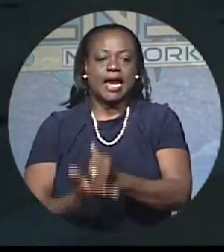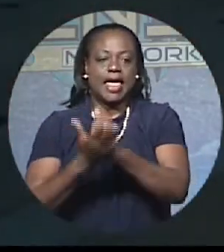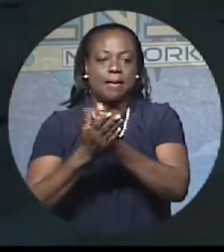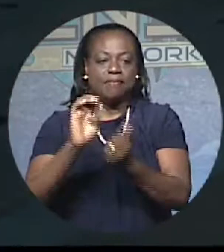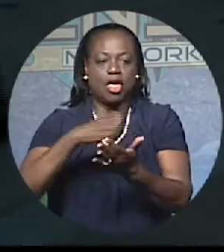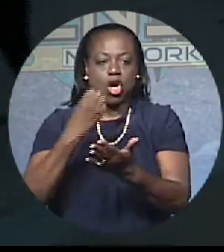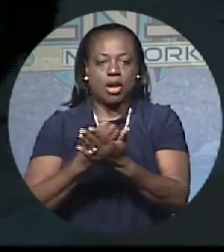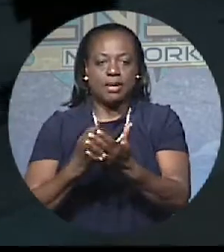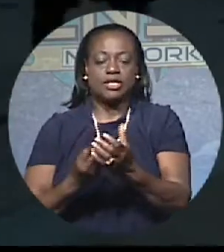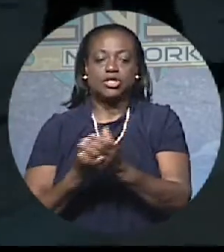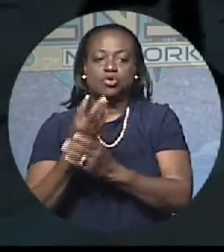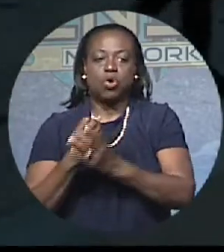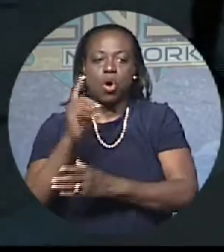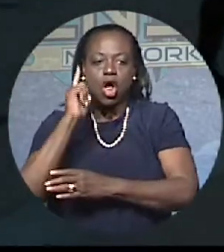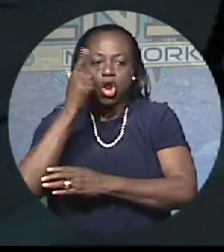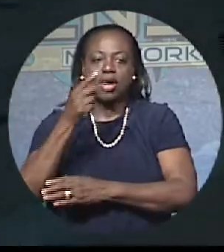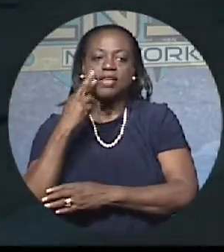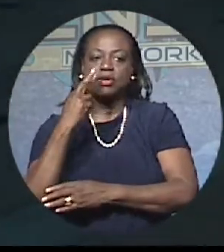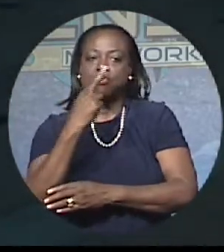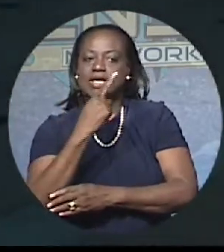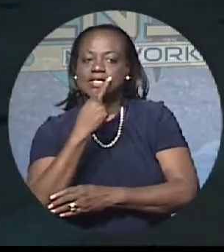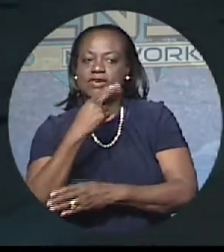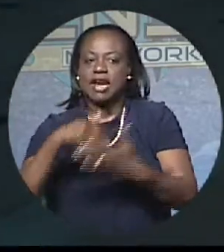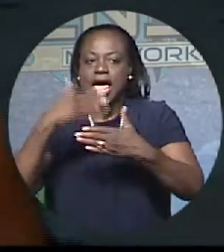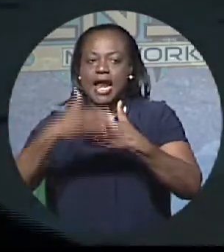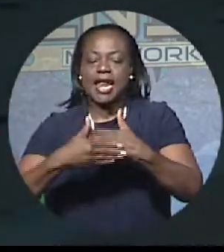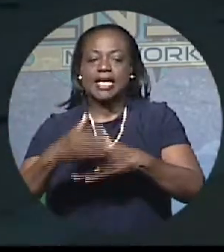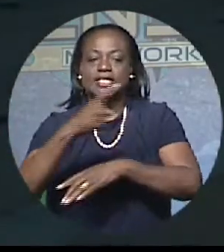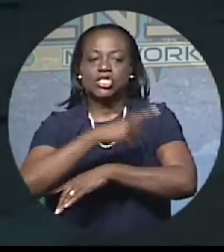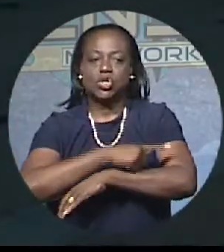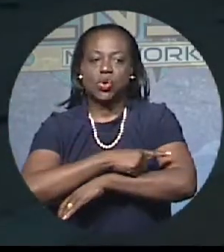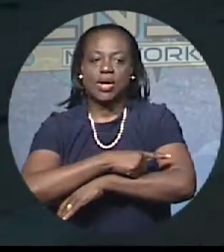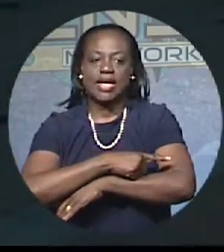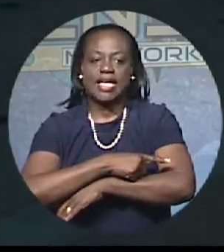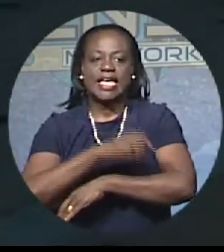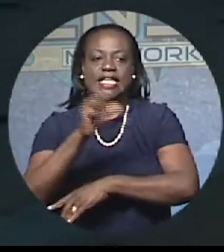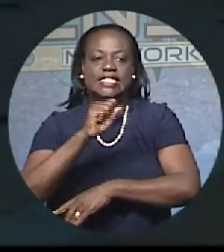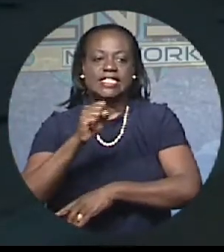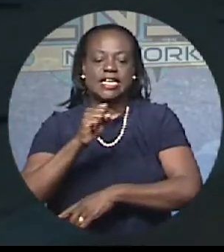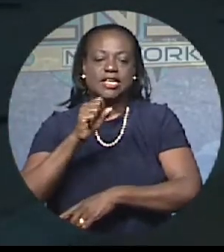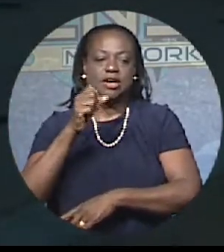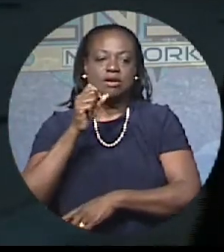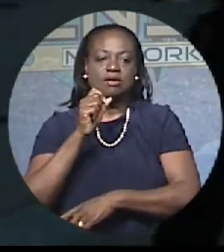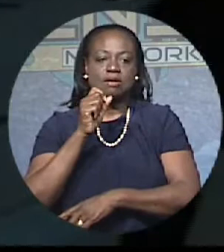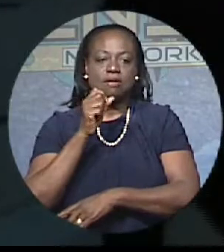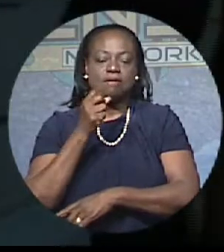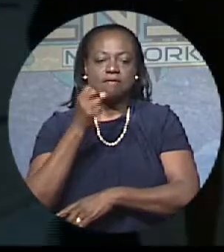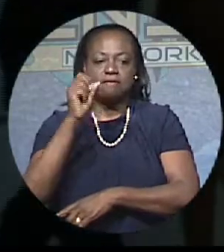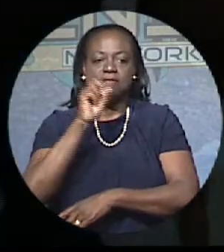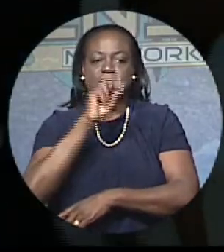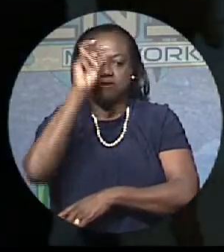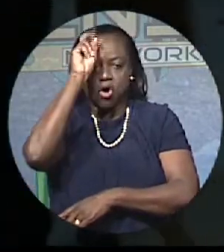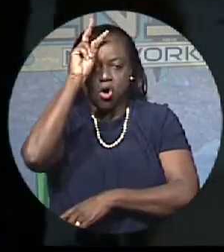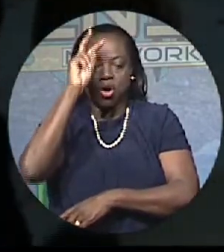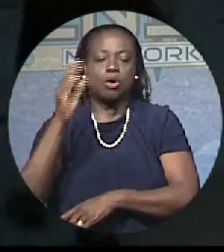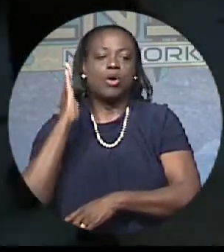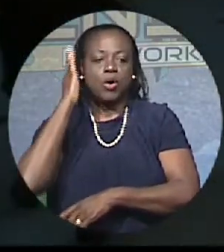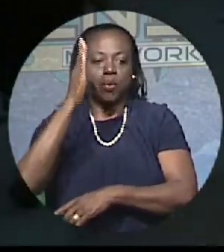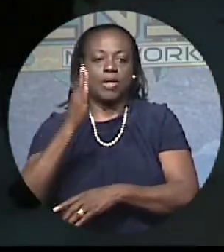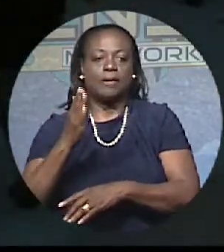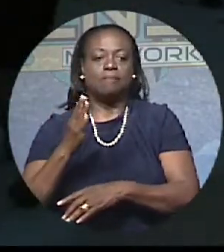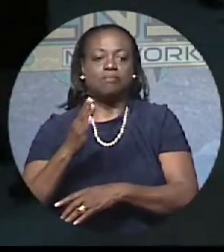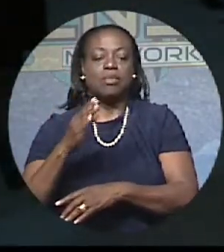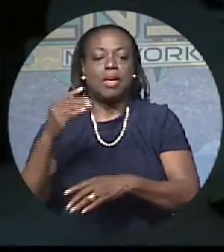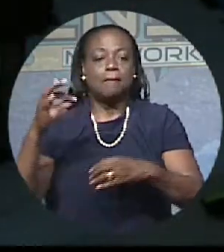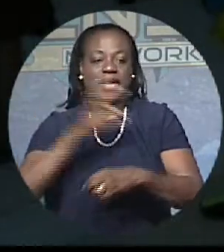the restaurant just next door, Senior Frogs. Well, they're going to benefit even more so. And of course, the hotel, you'll have visitors who will come from